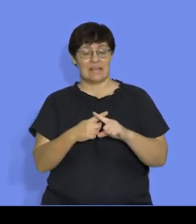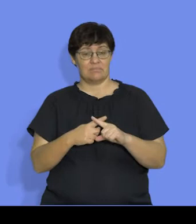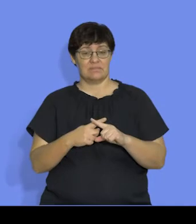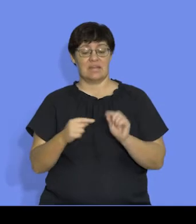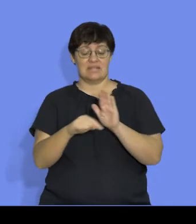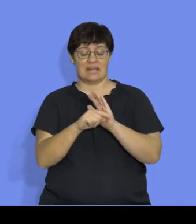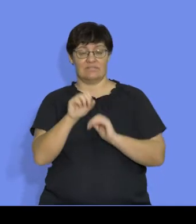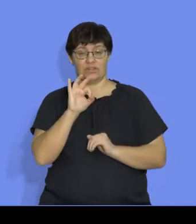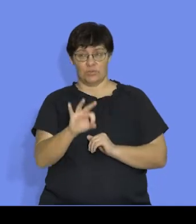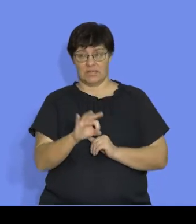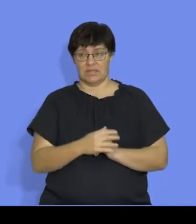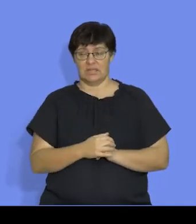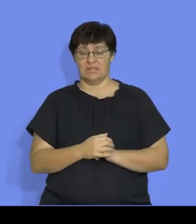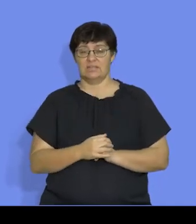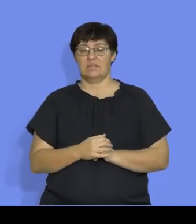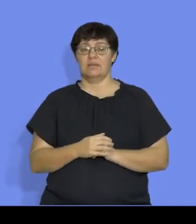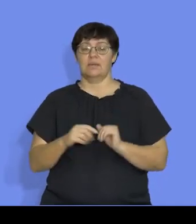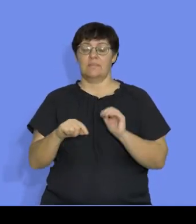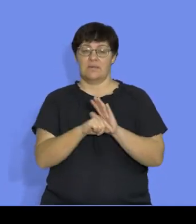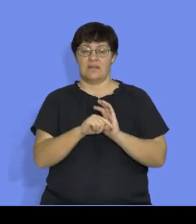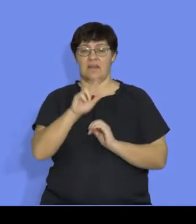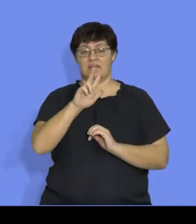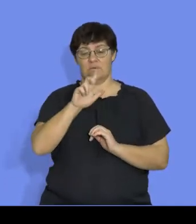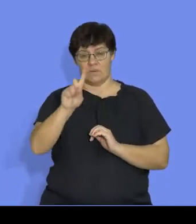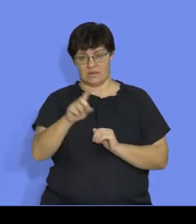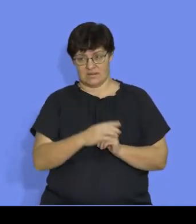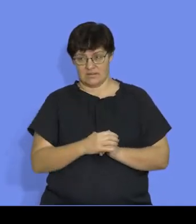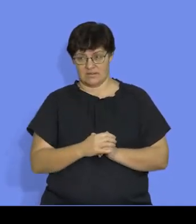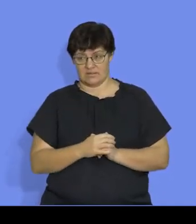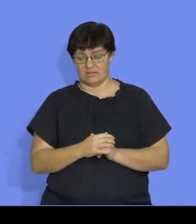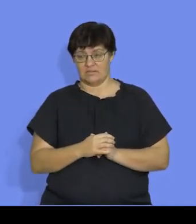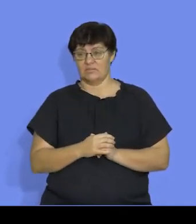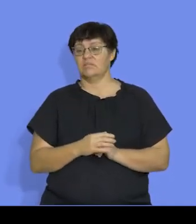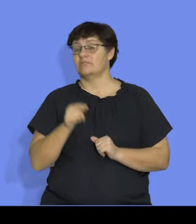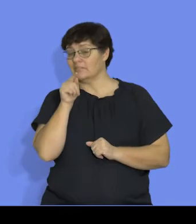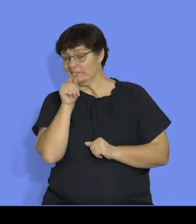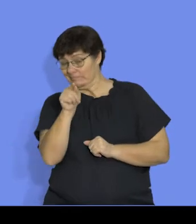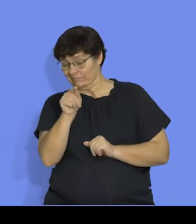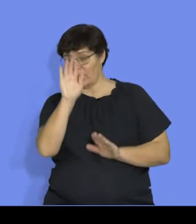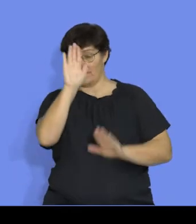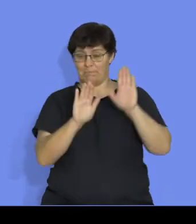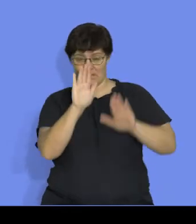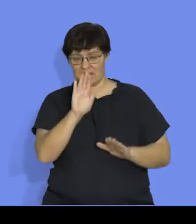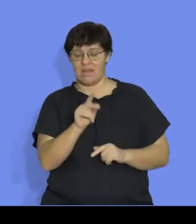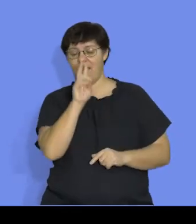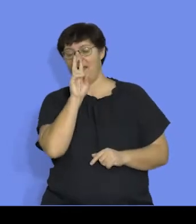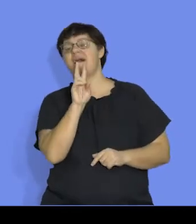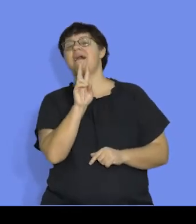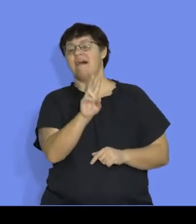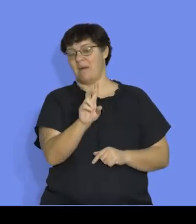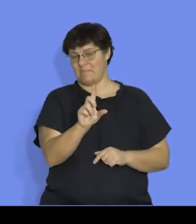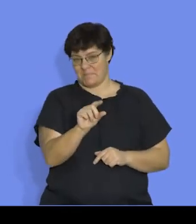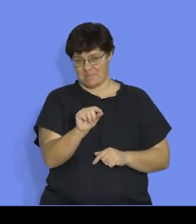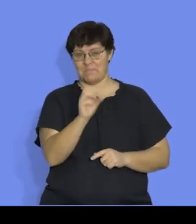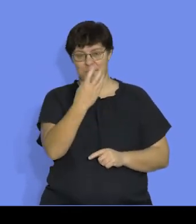27 times -3 is -81. So for this pattern, I can